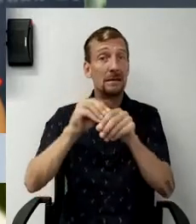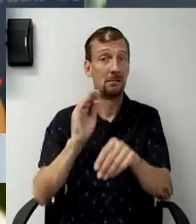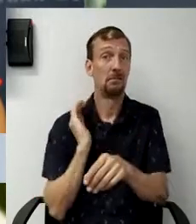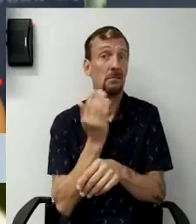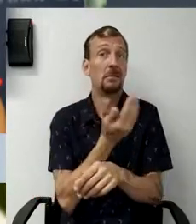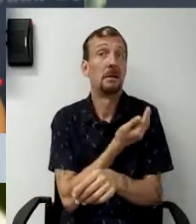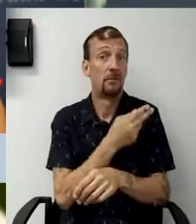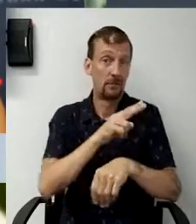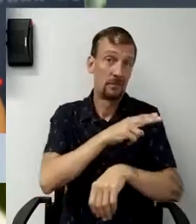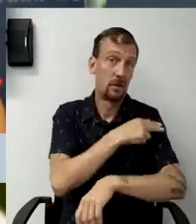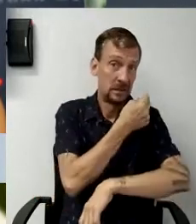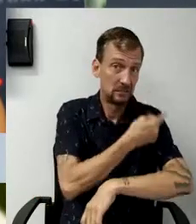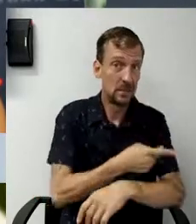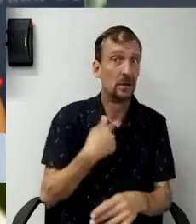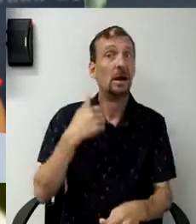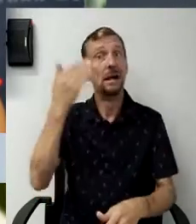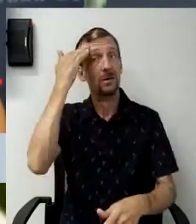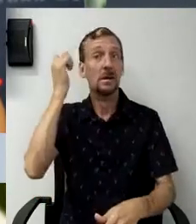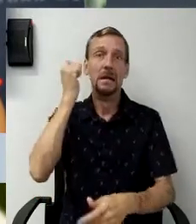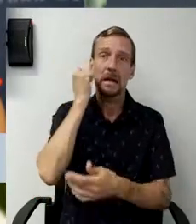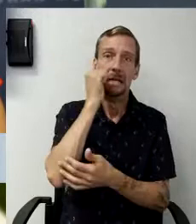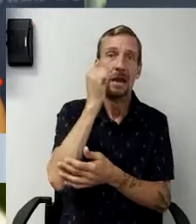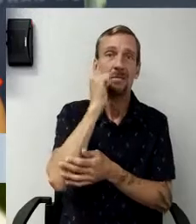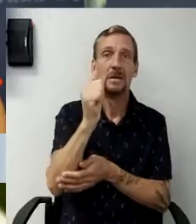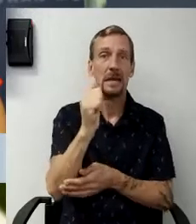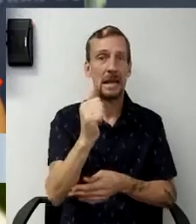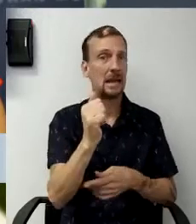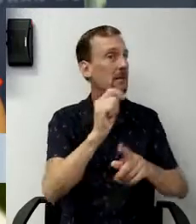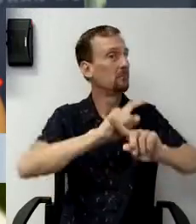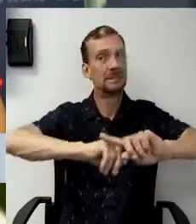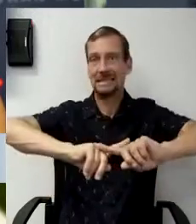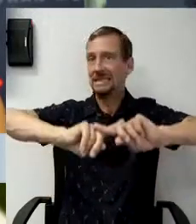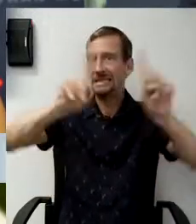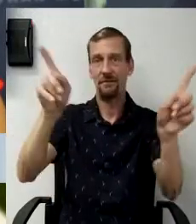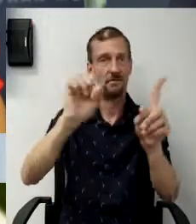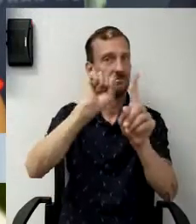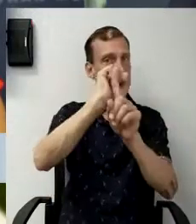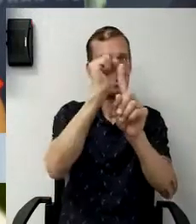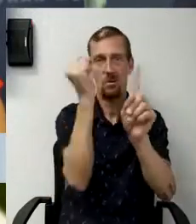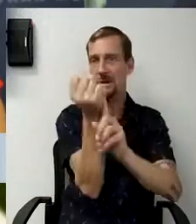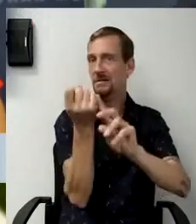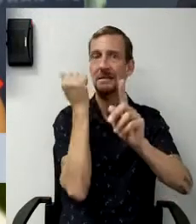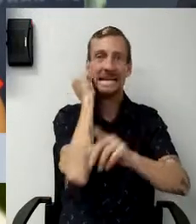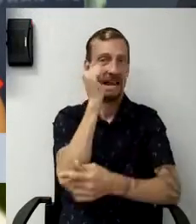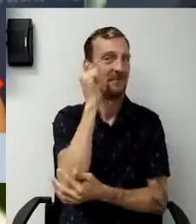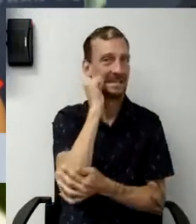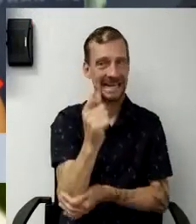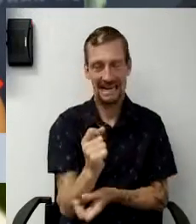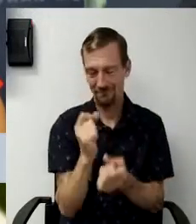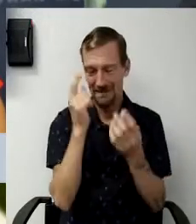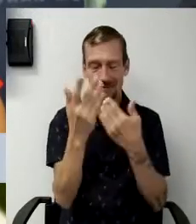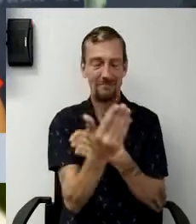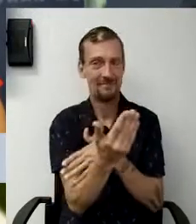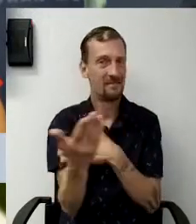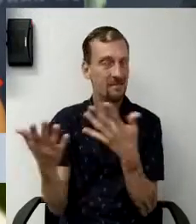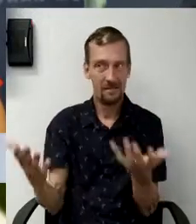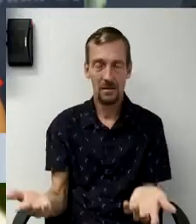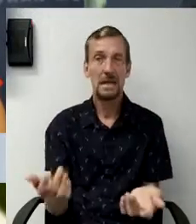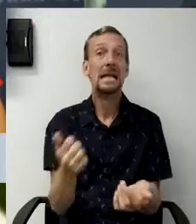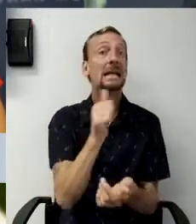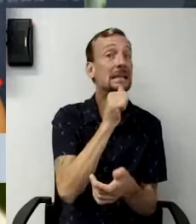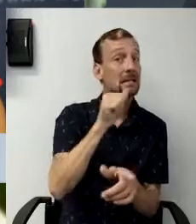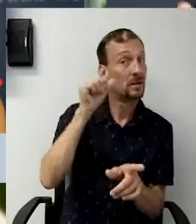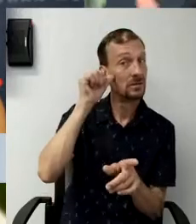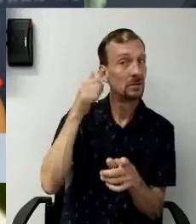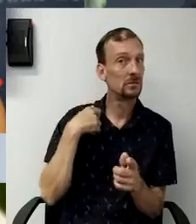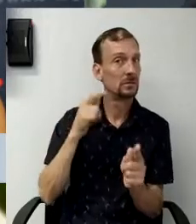every day is different. We wake up to new conditions every single day. Yesterday, I attended